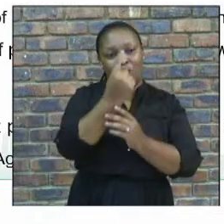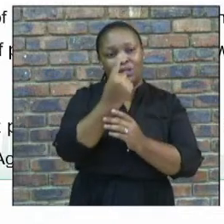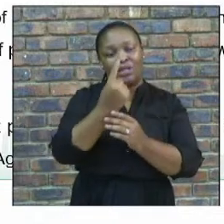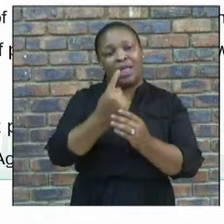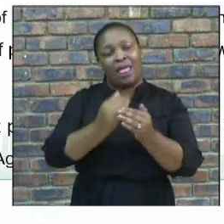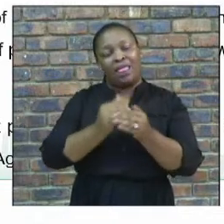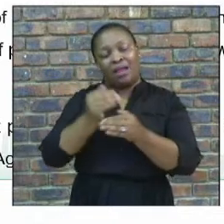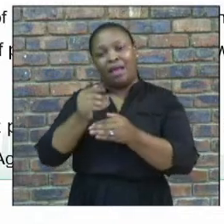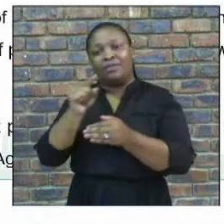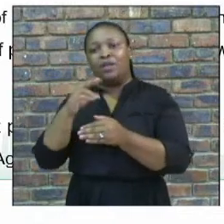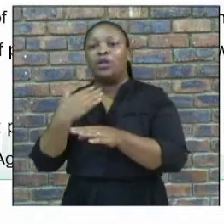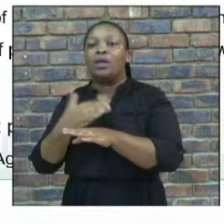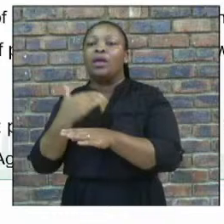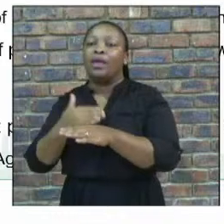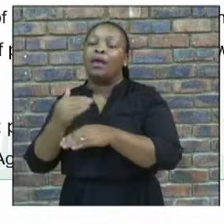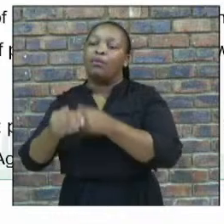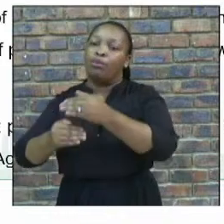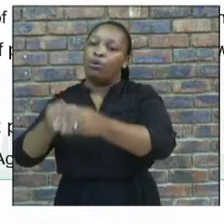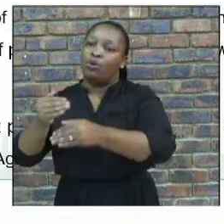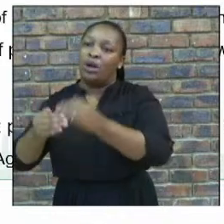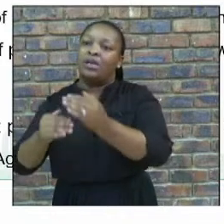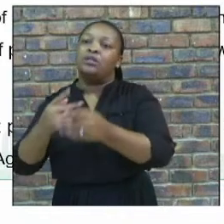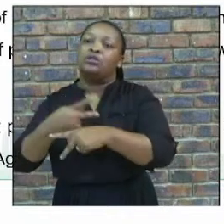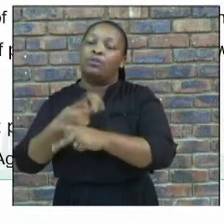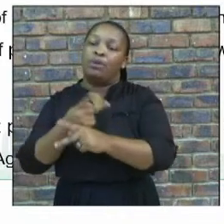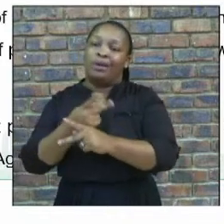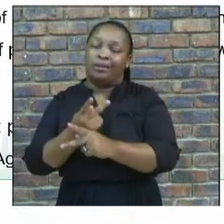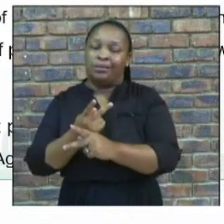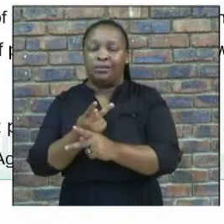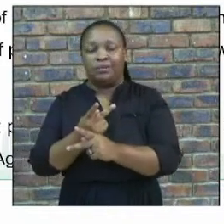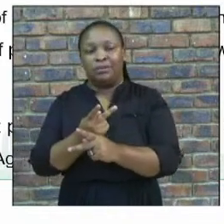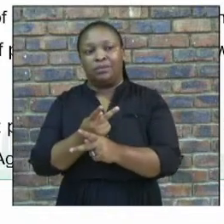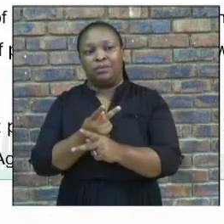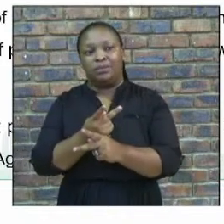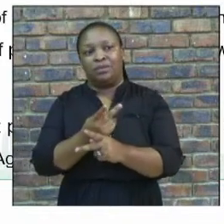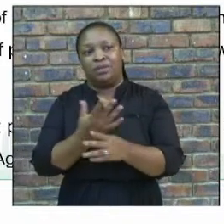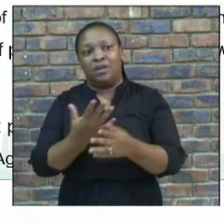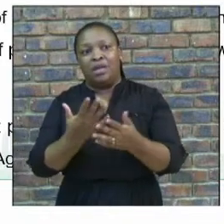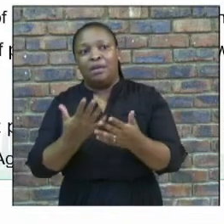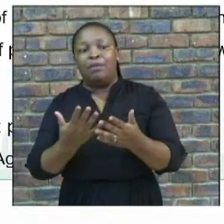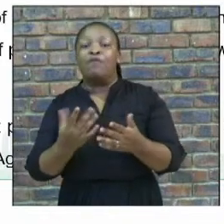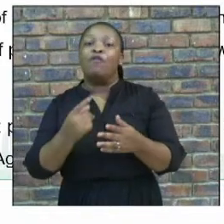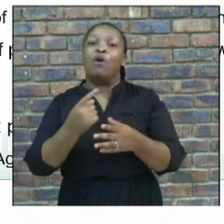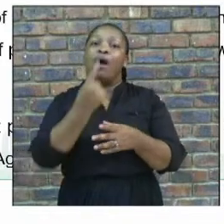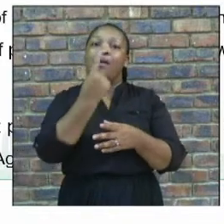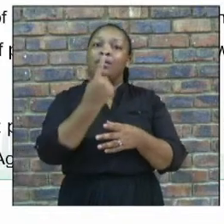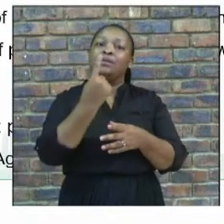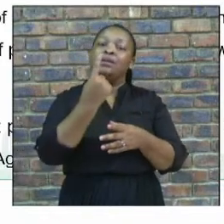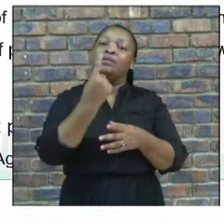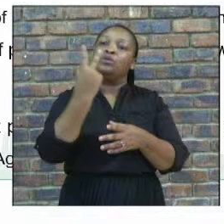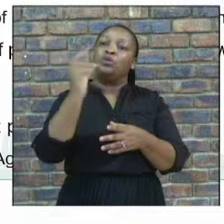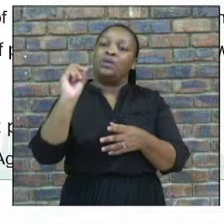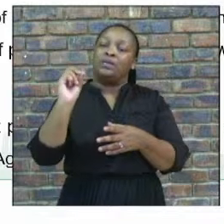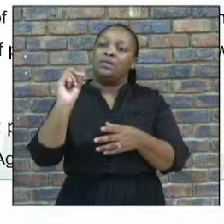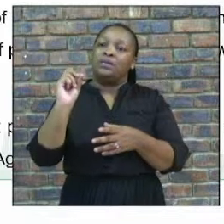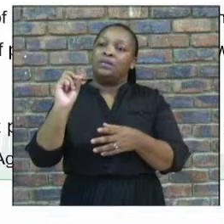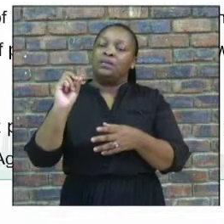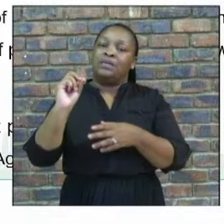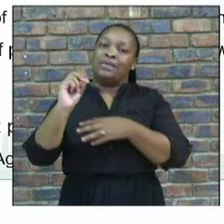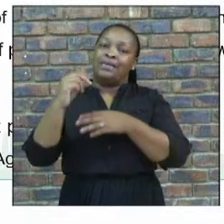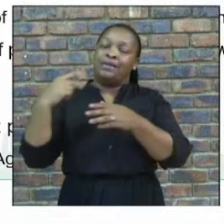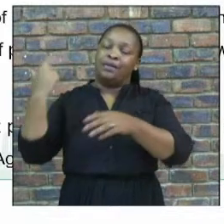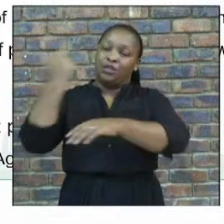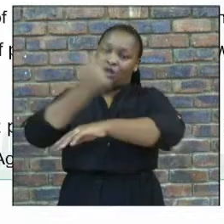to progress to production phase within 120 days from the date of receipt of